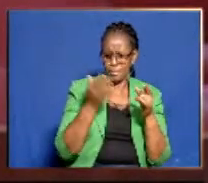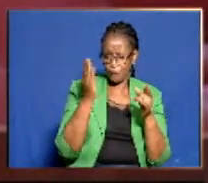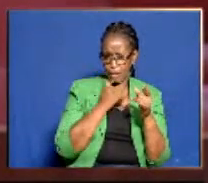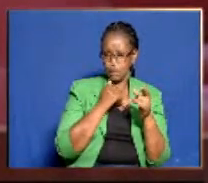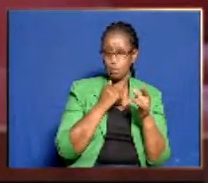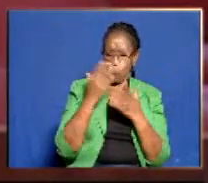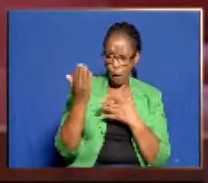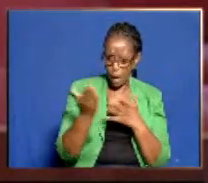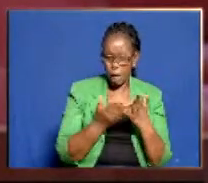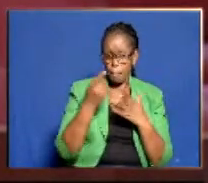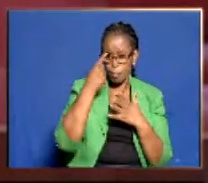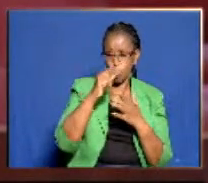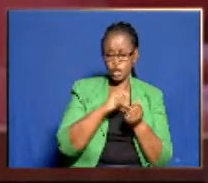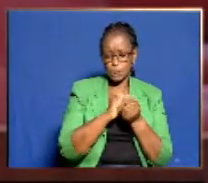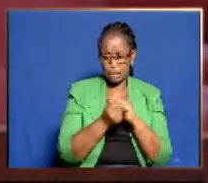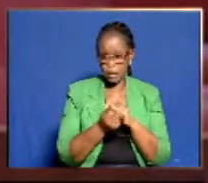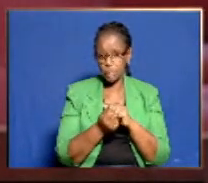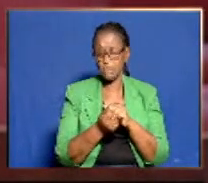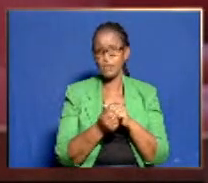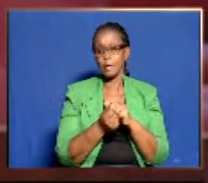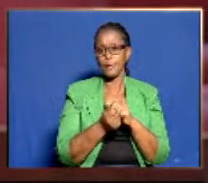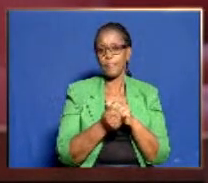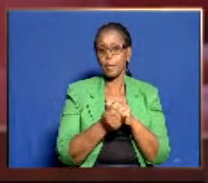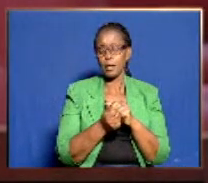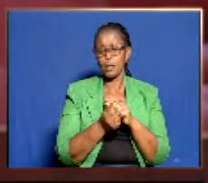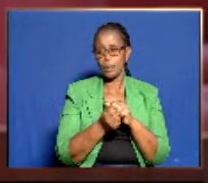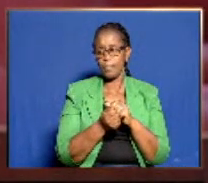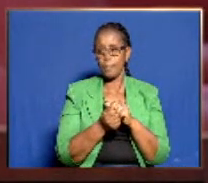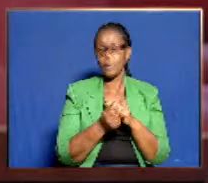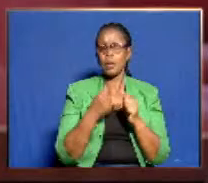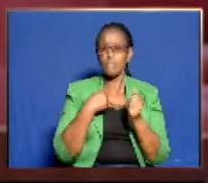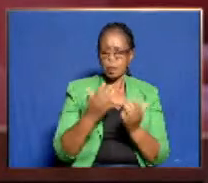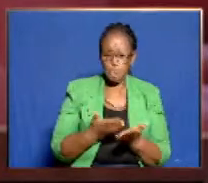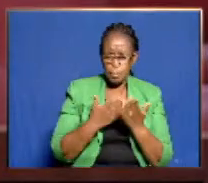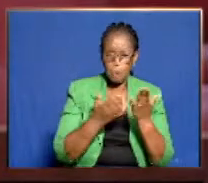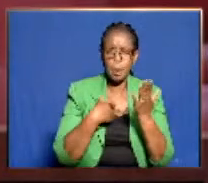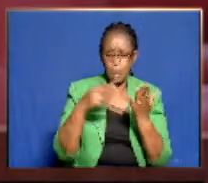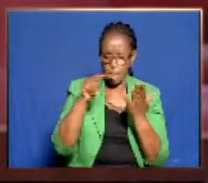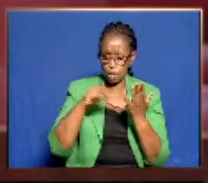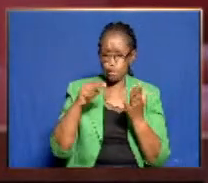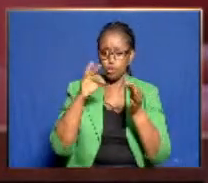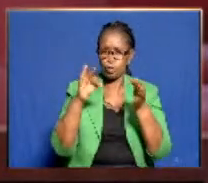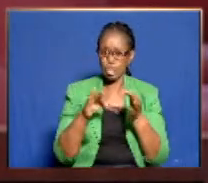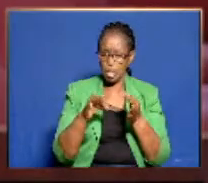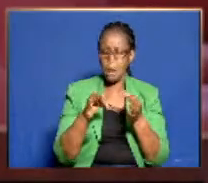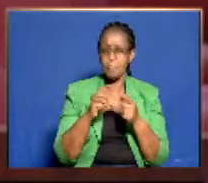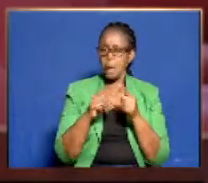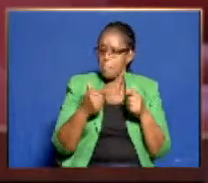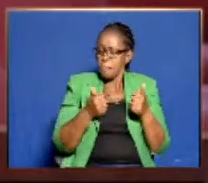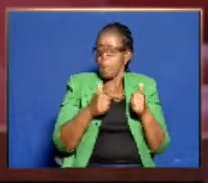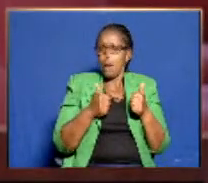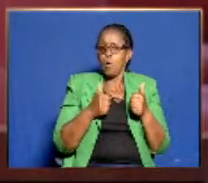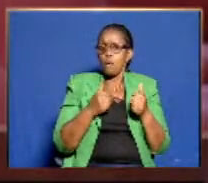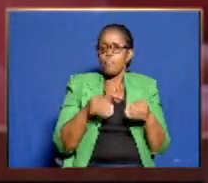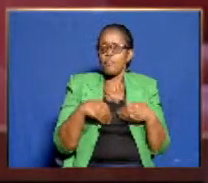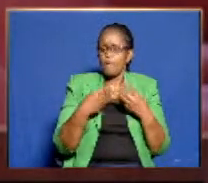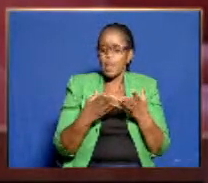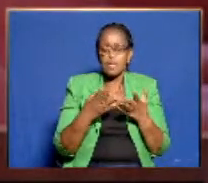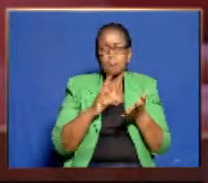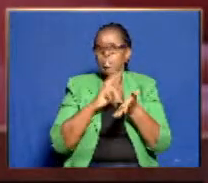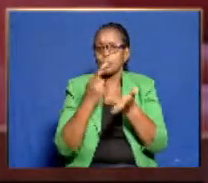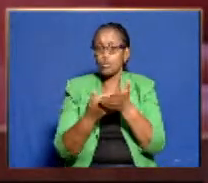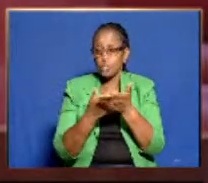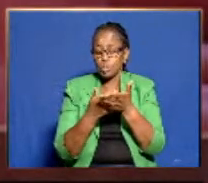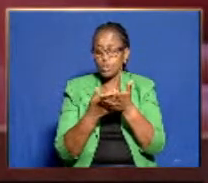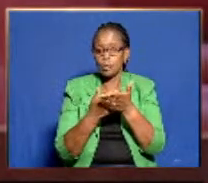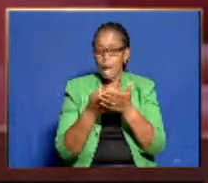change, the addendum as submitted by the National Treasury has not provided for such resources